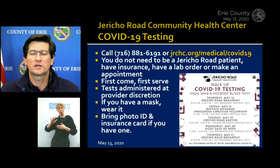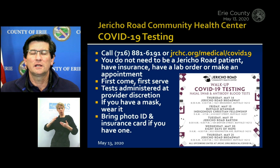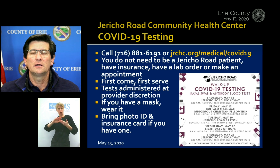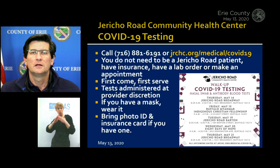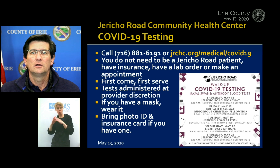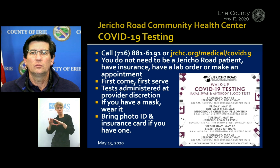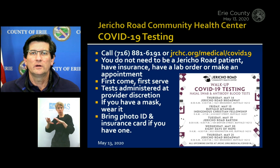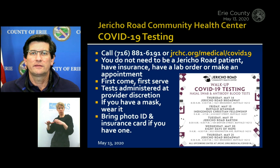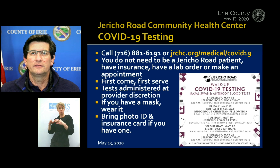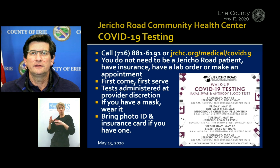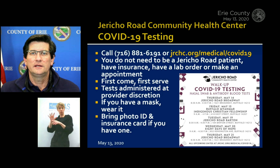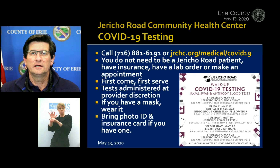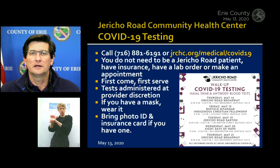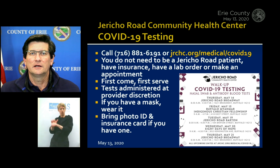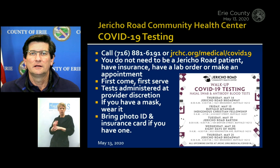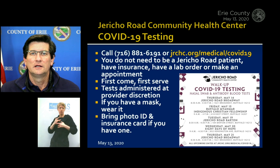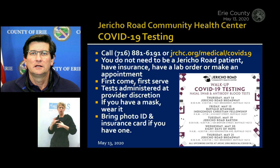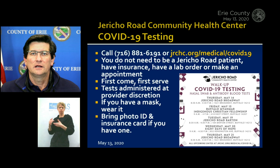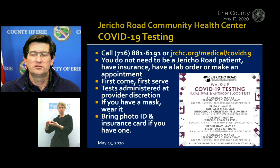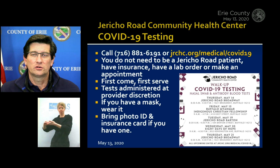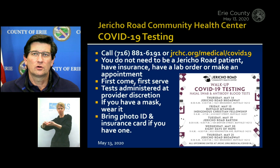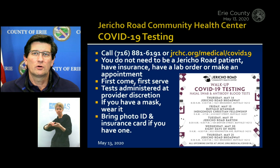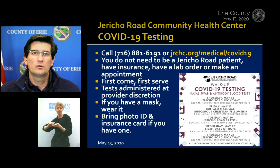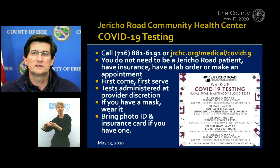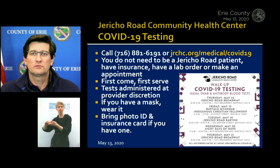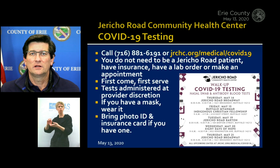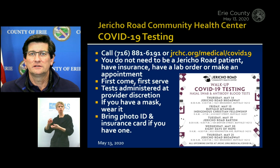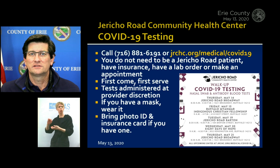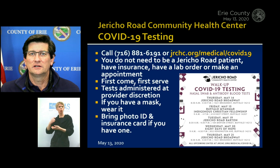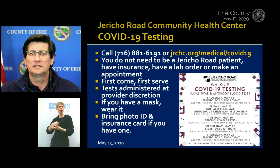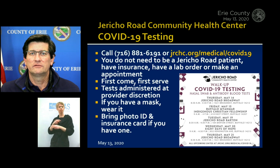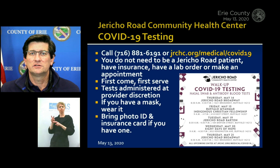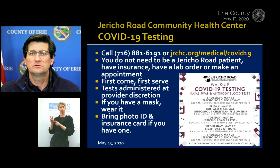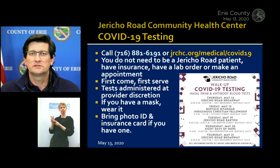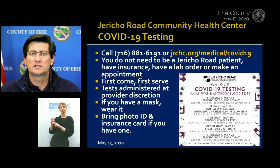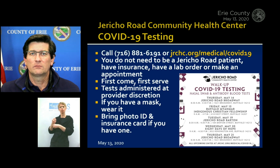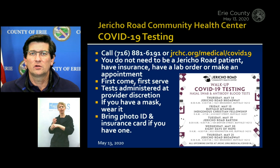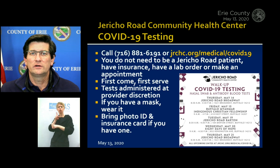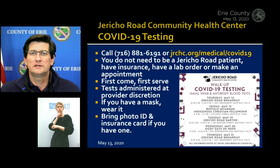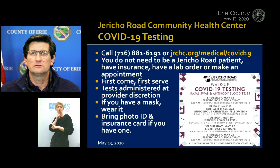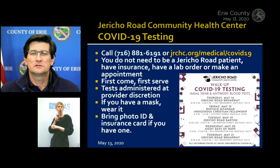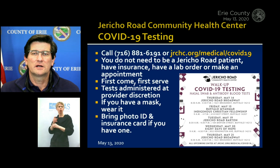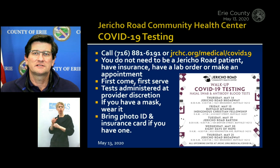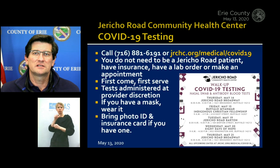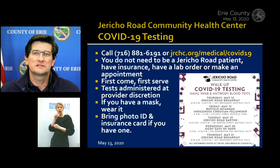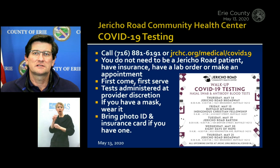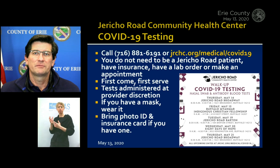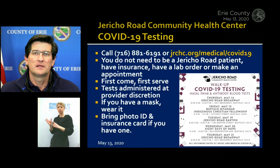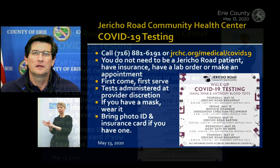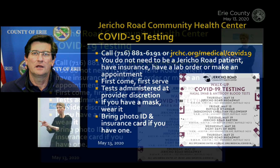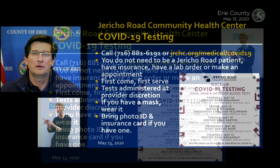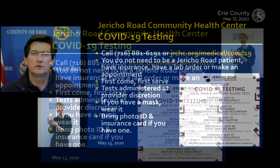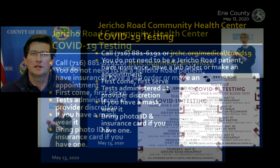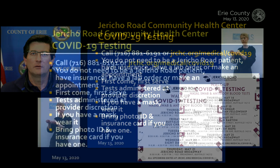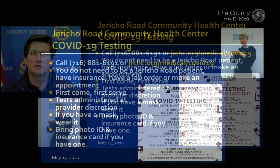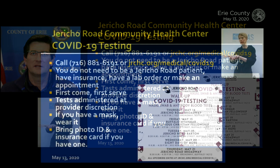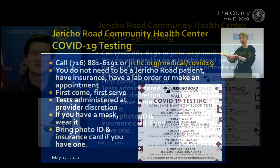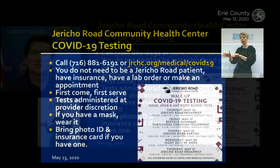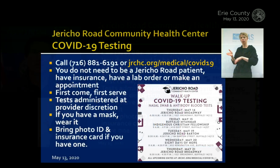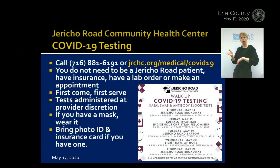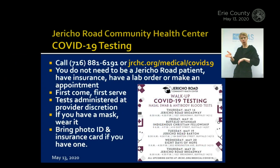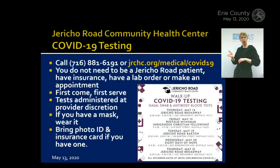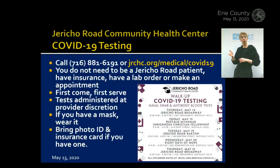this, working with the Jericho Road as well as individuals in the community to address this. I